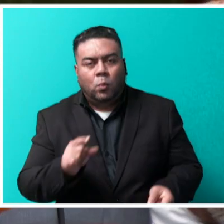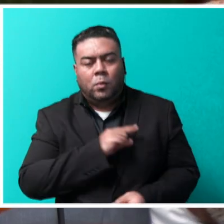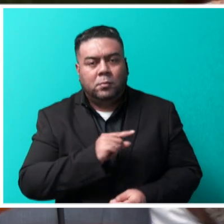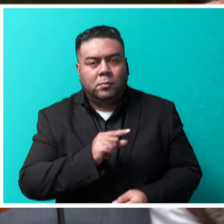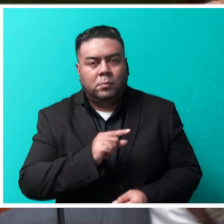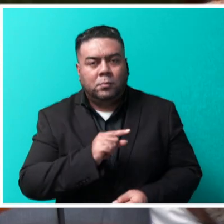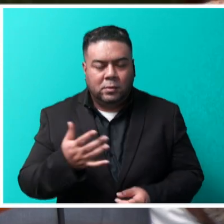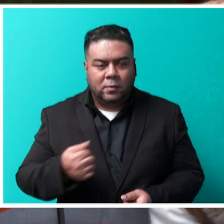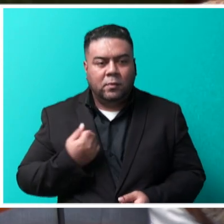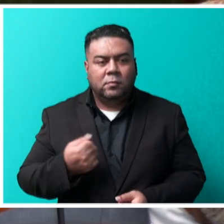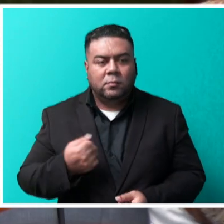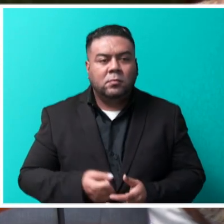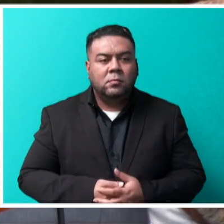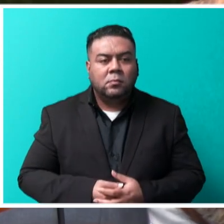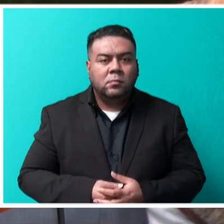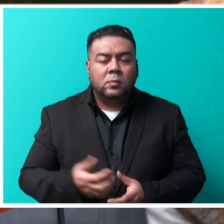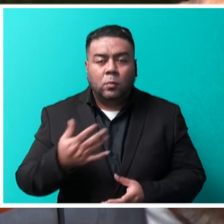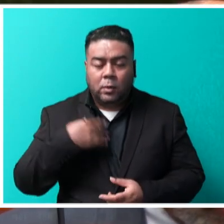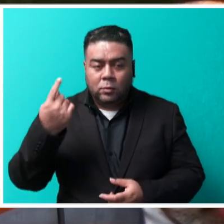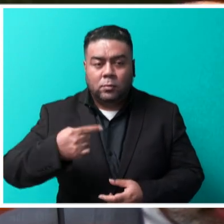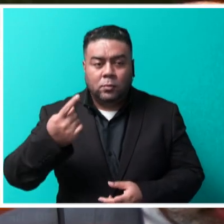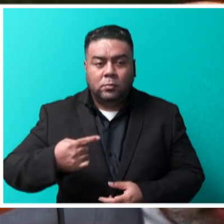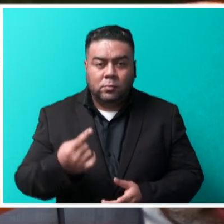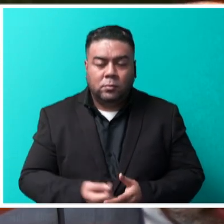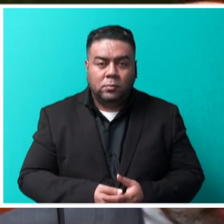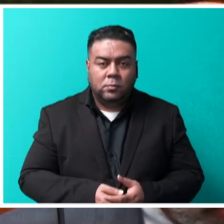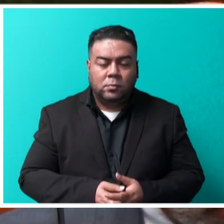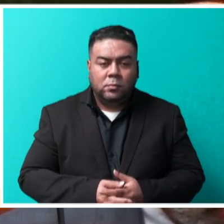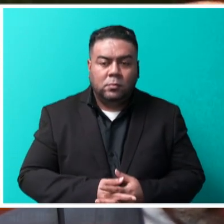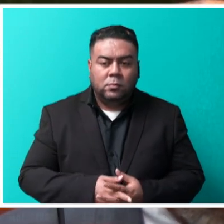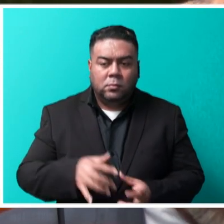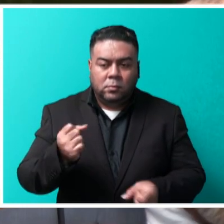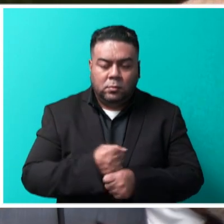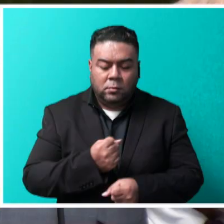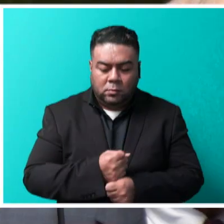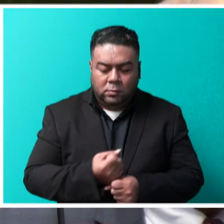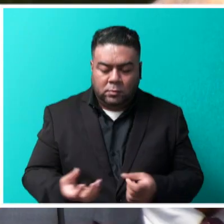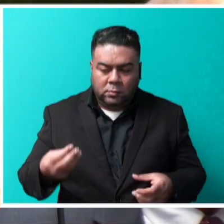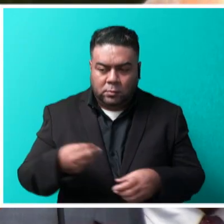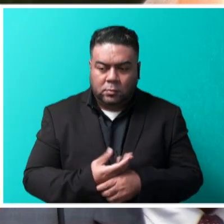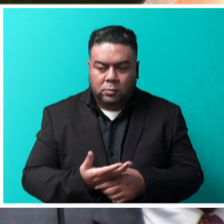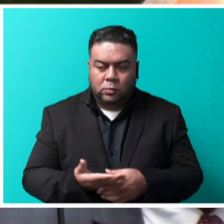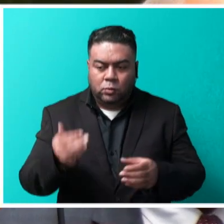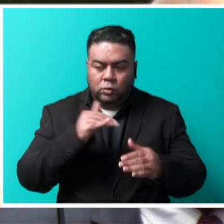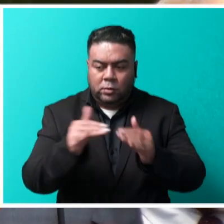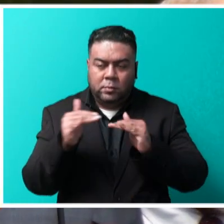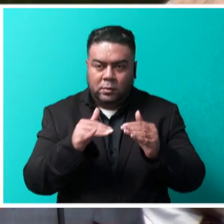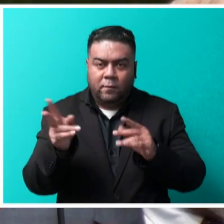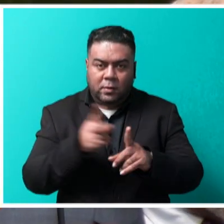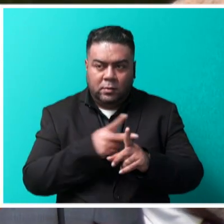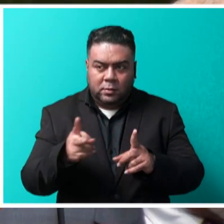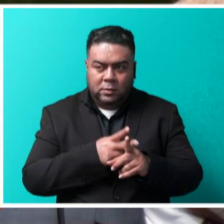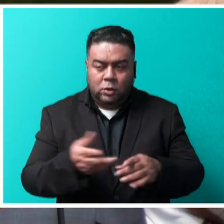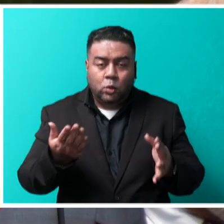to survivors, while continuing to build the capacity of government institutions to respond effectively to gender-based violence.